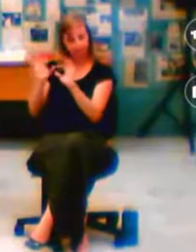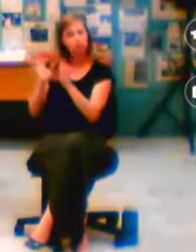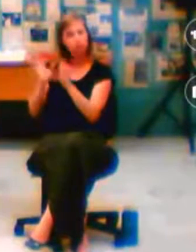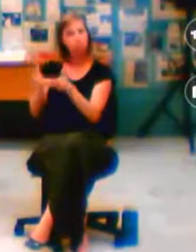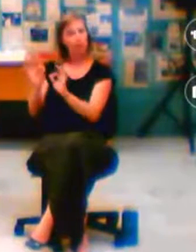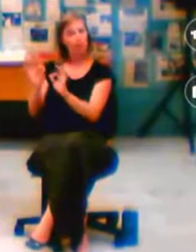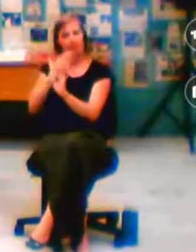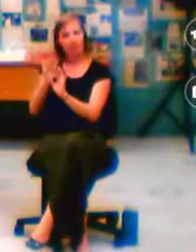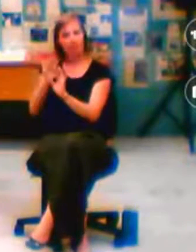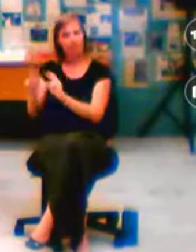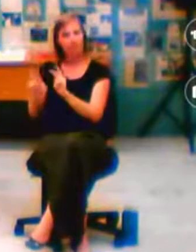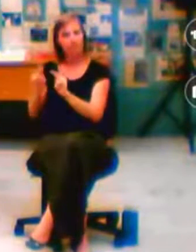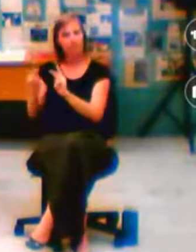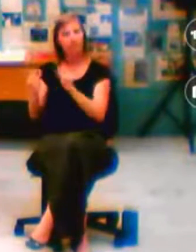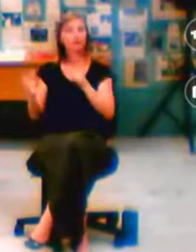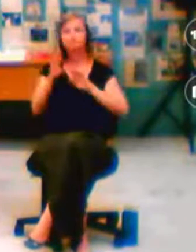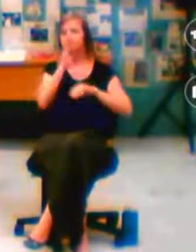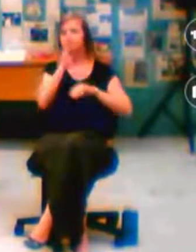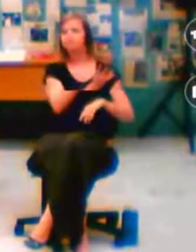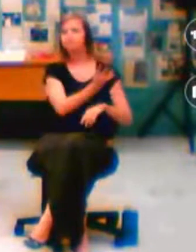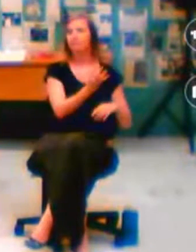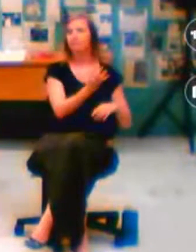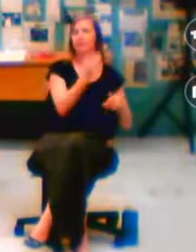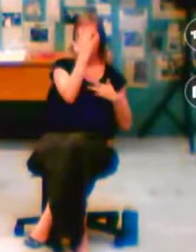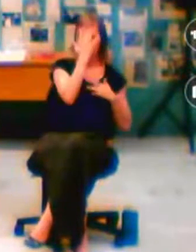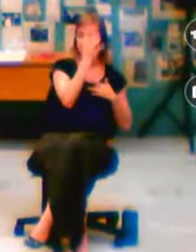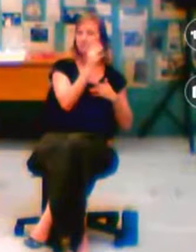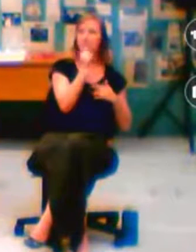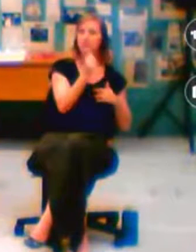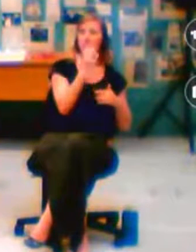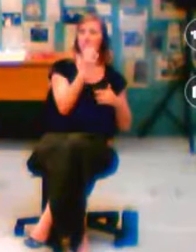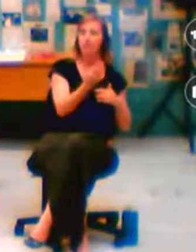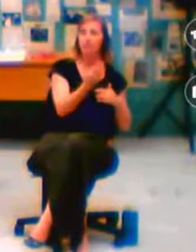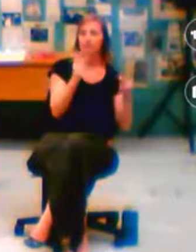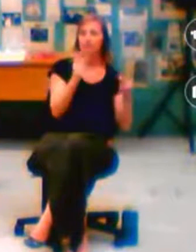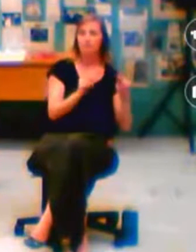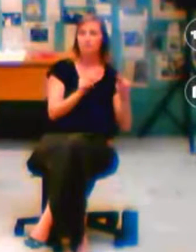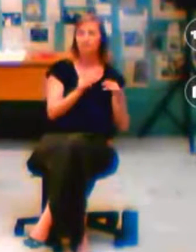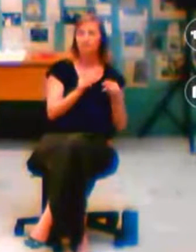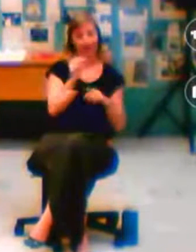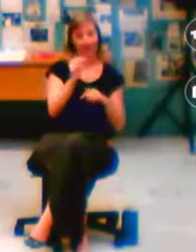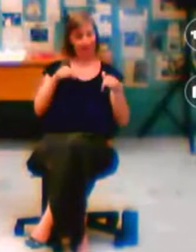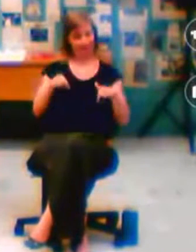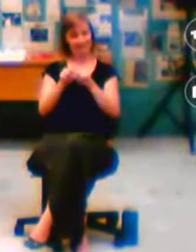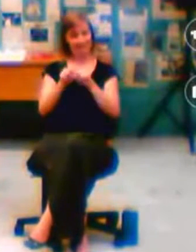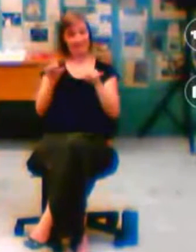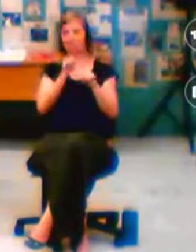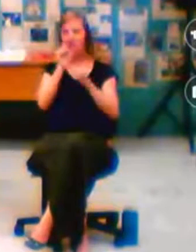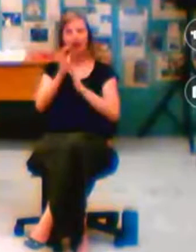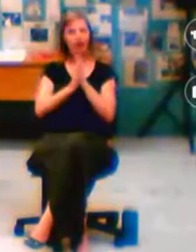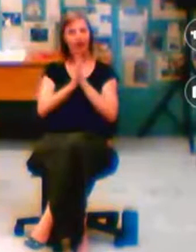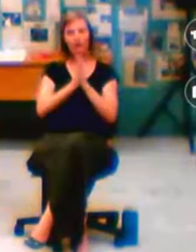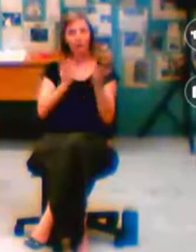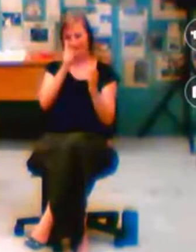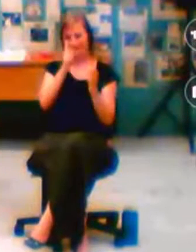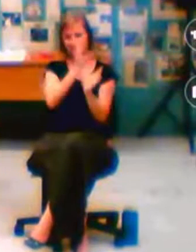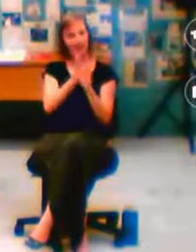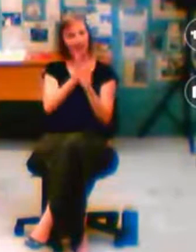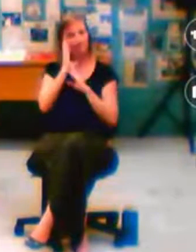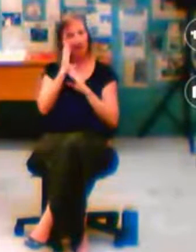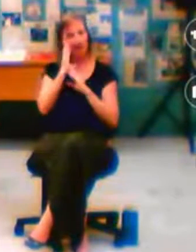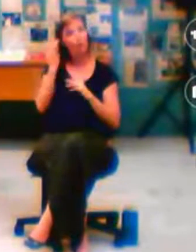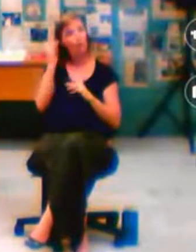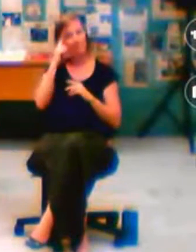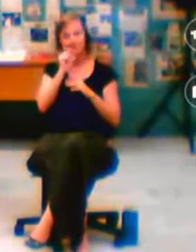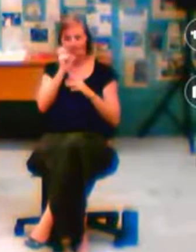market-based system that incentivizes providers to take care of the healthy, well people and not take care of the sick